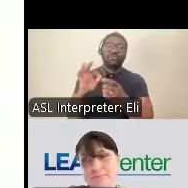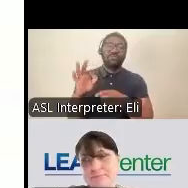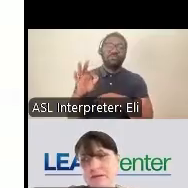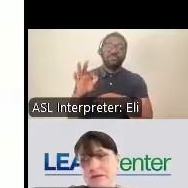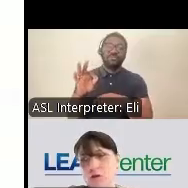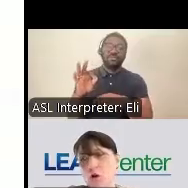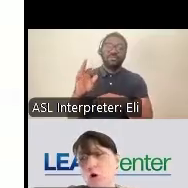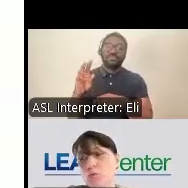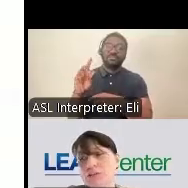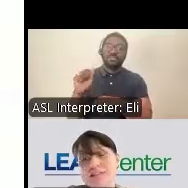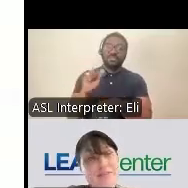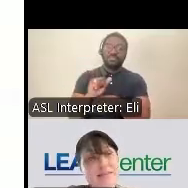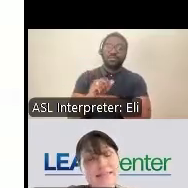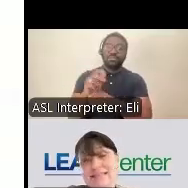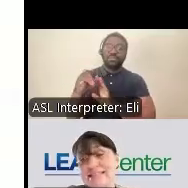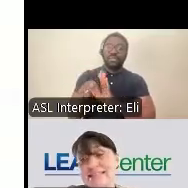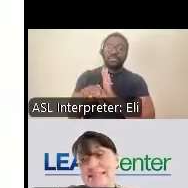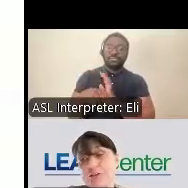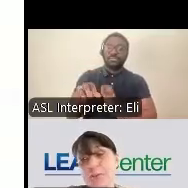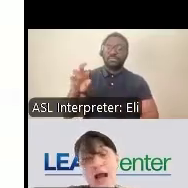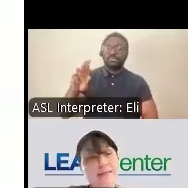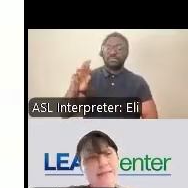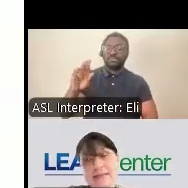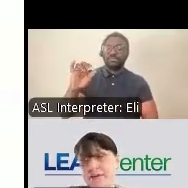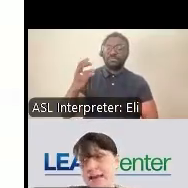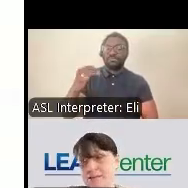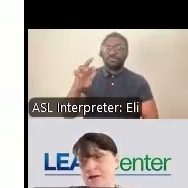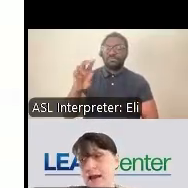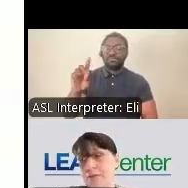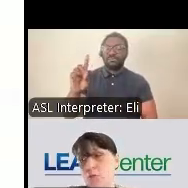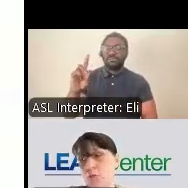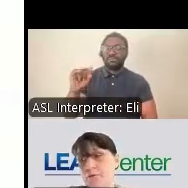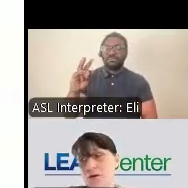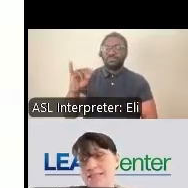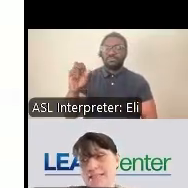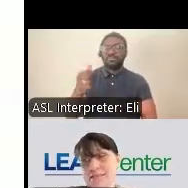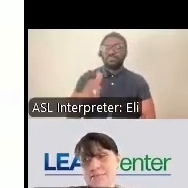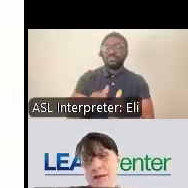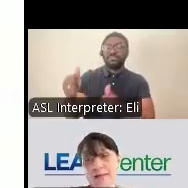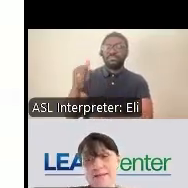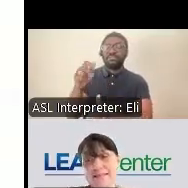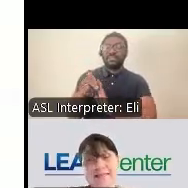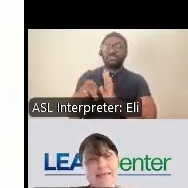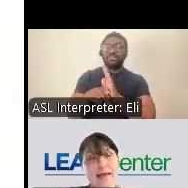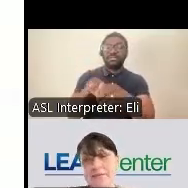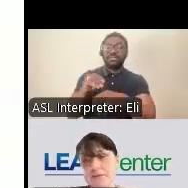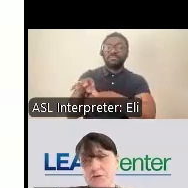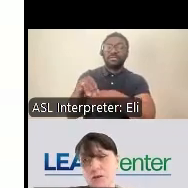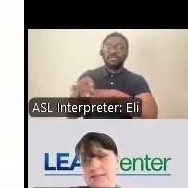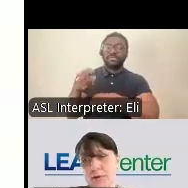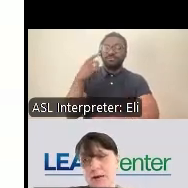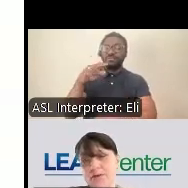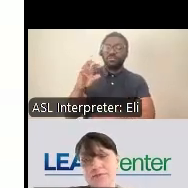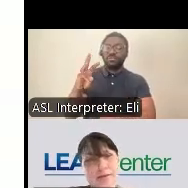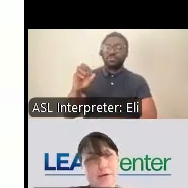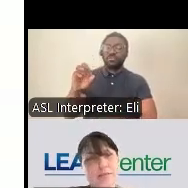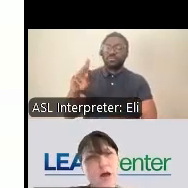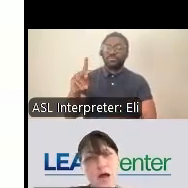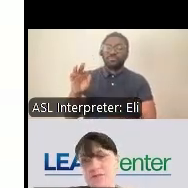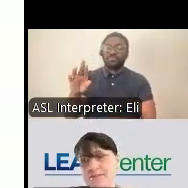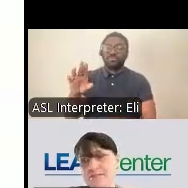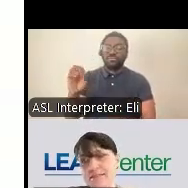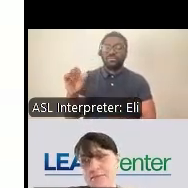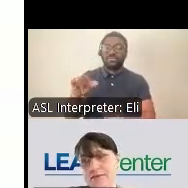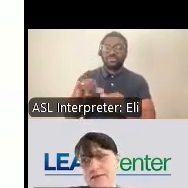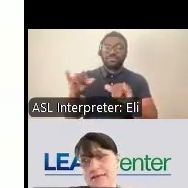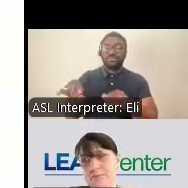Policy. Richard Davis is a Senior Policy Advisor on the Workforce Systems Policy Team at the U.S. Department of Labor's